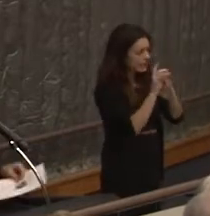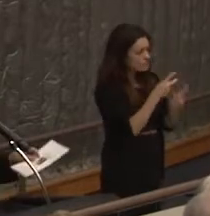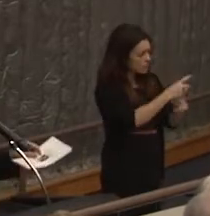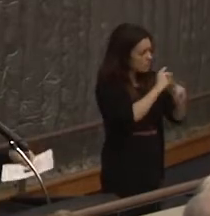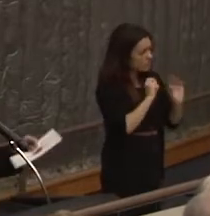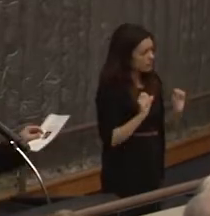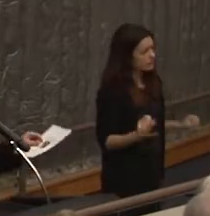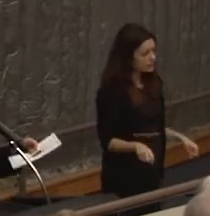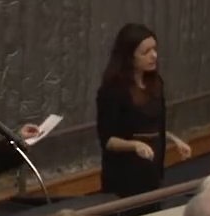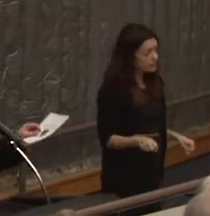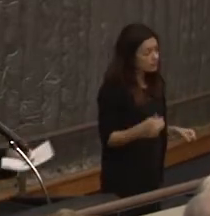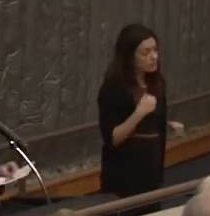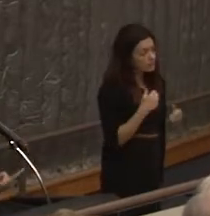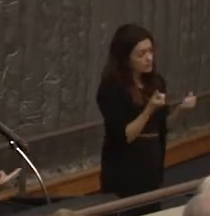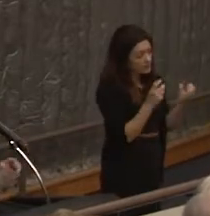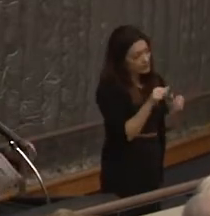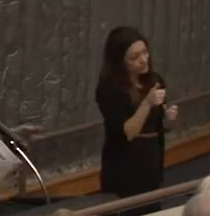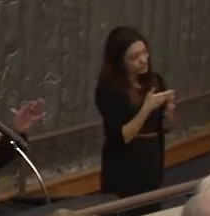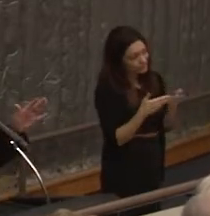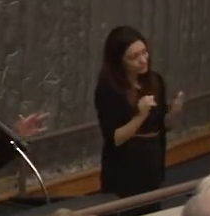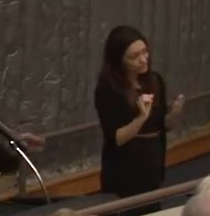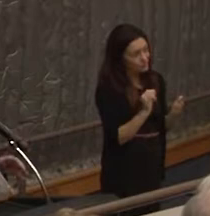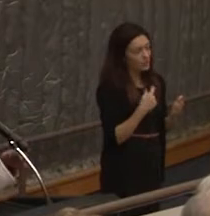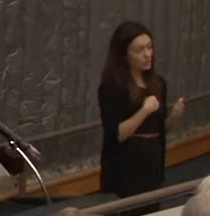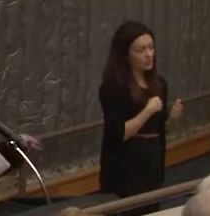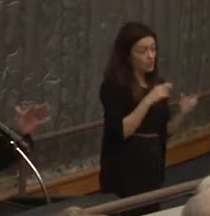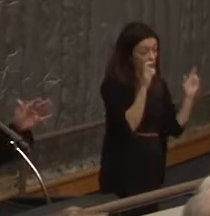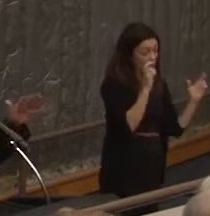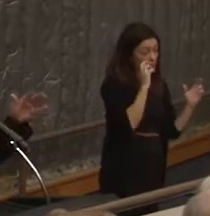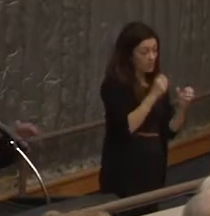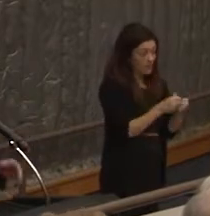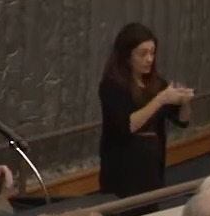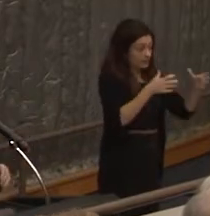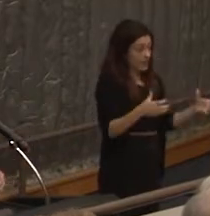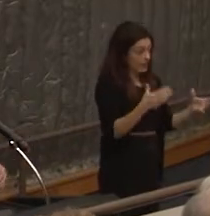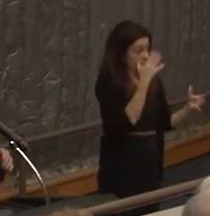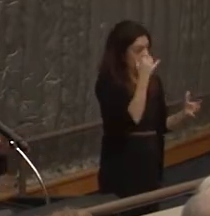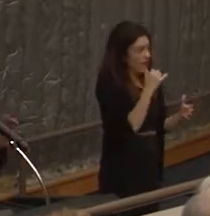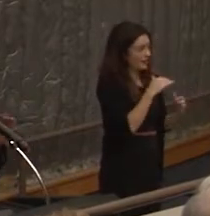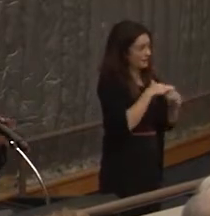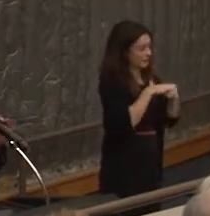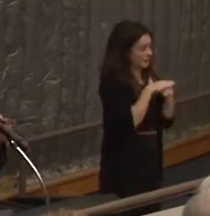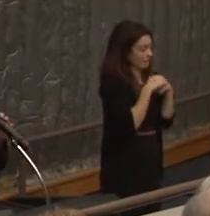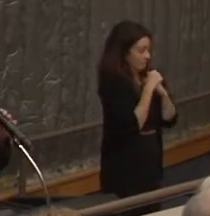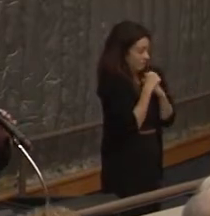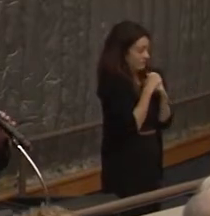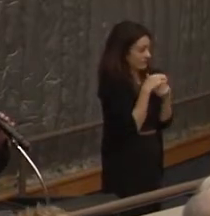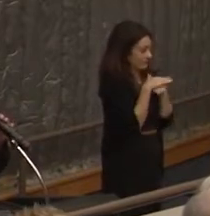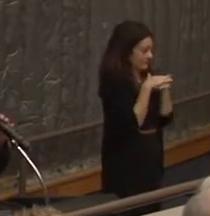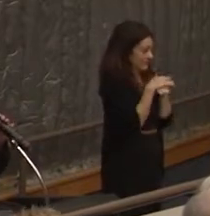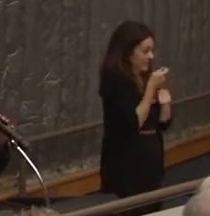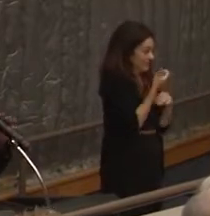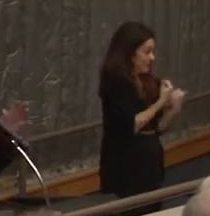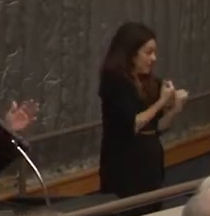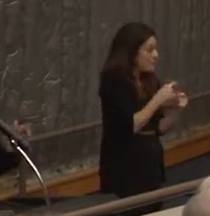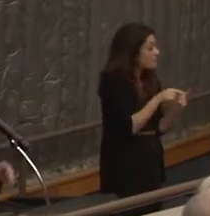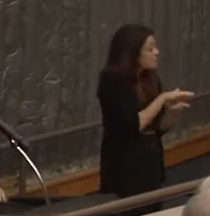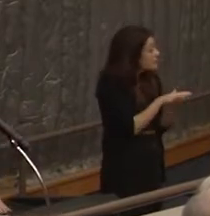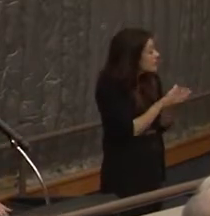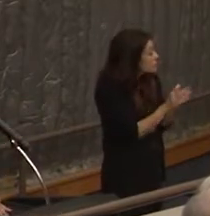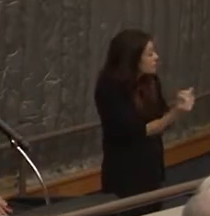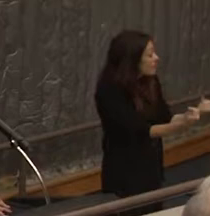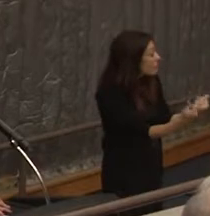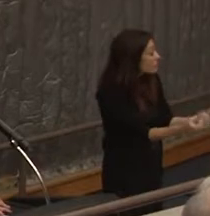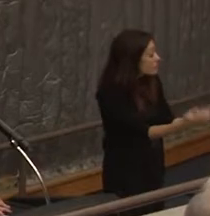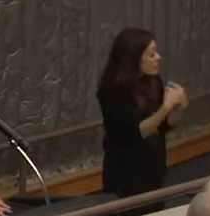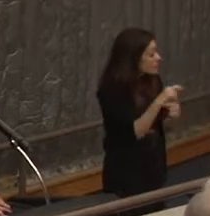We also have a number of other things. We're hoping to expand at some point because we're running out of room, but it's really a nice room as it is. So please come up